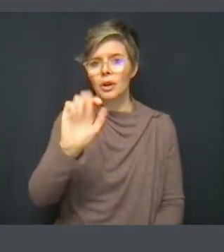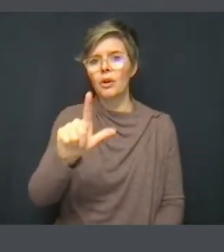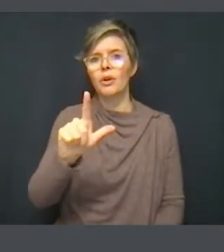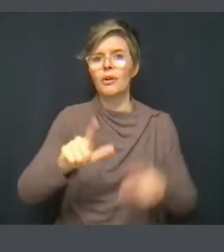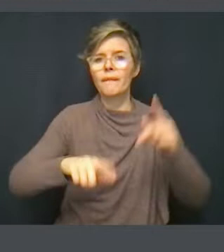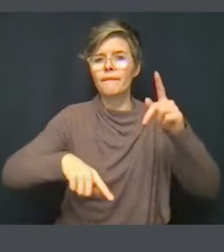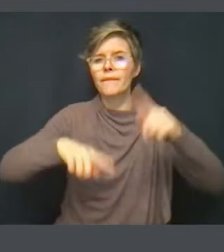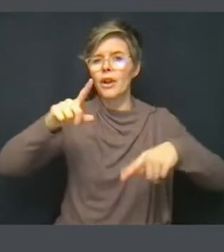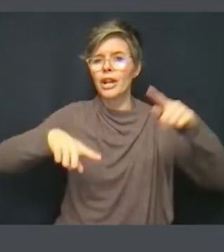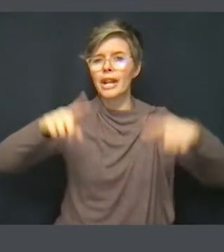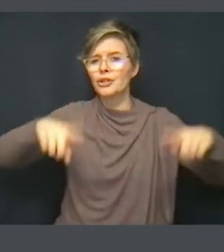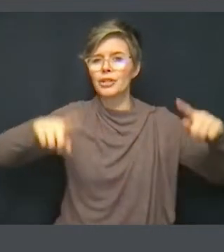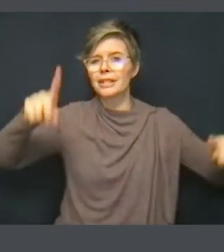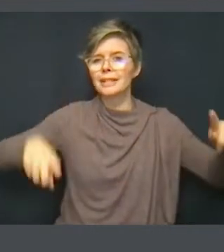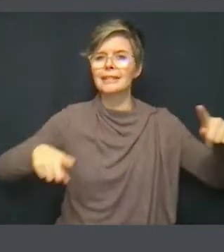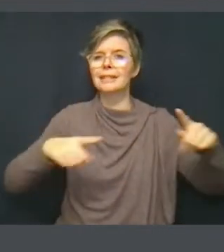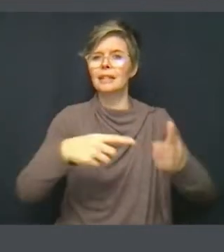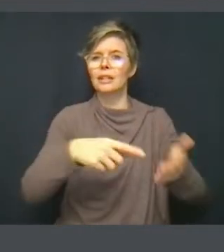demonstrating when I test this kid, right?